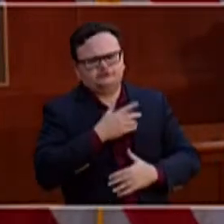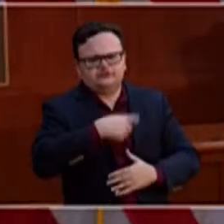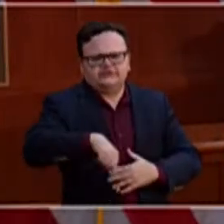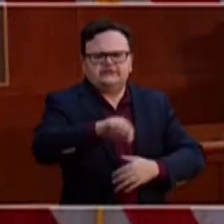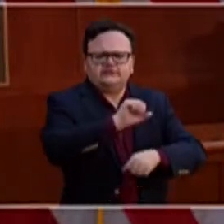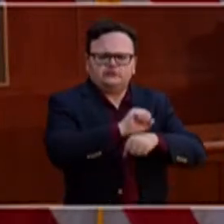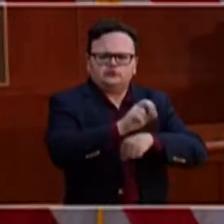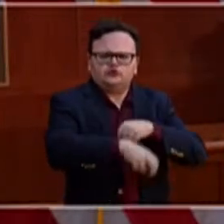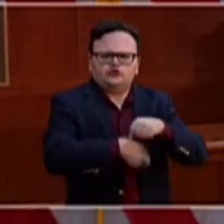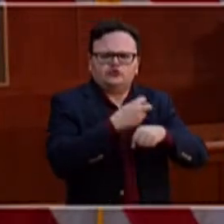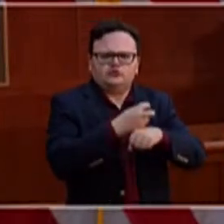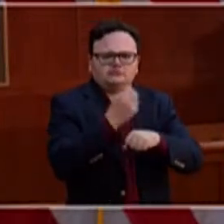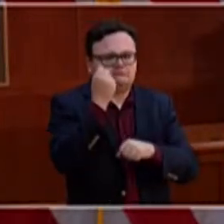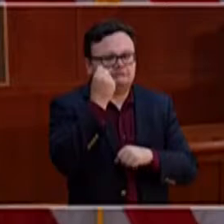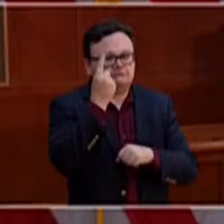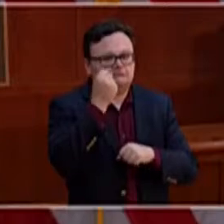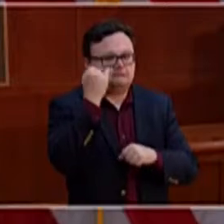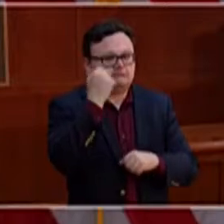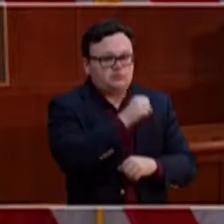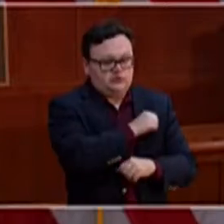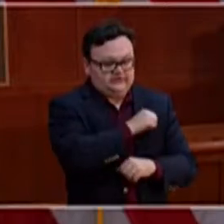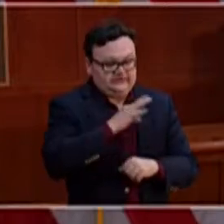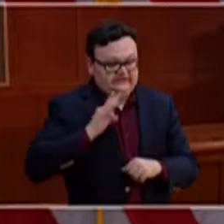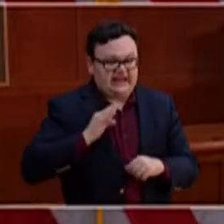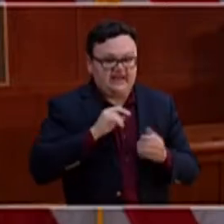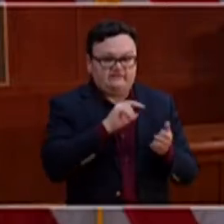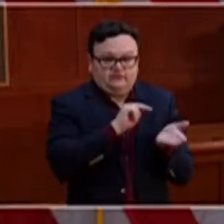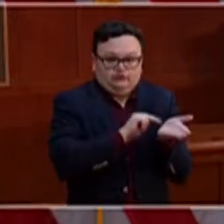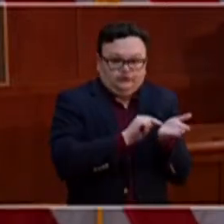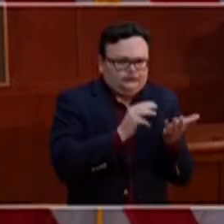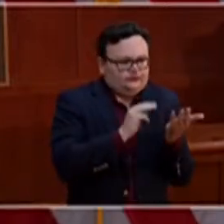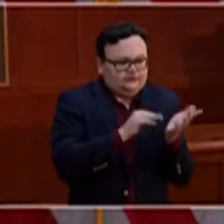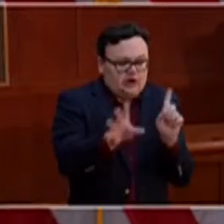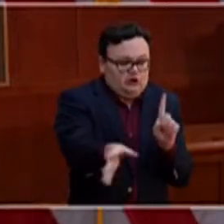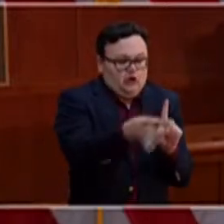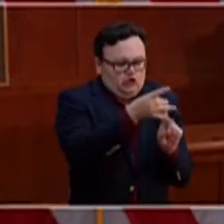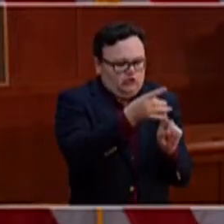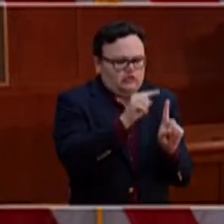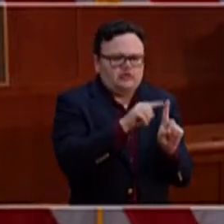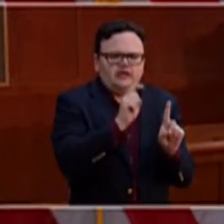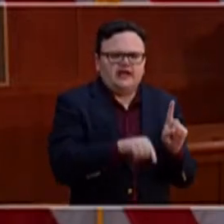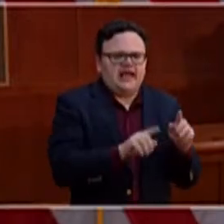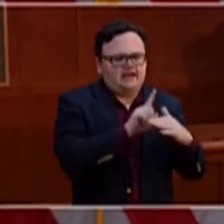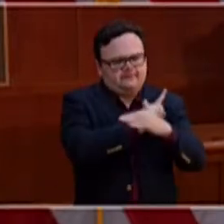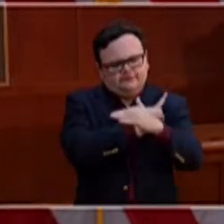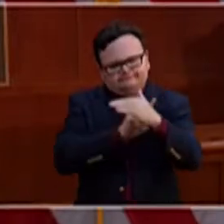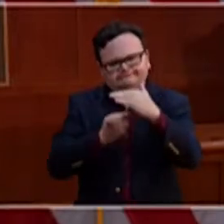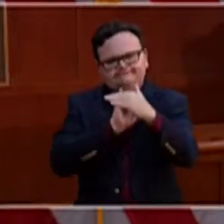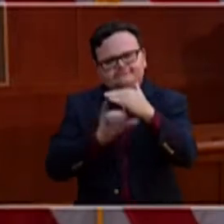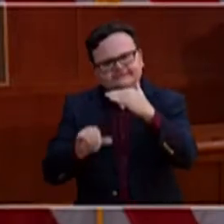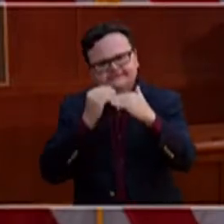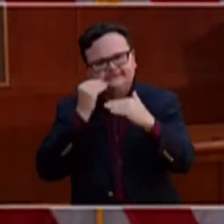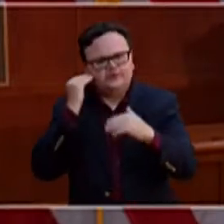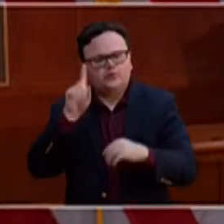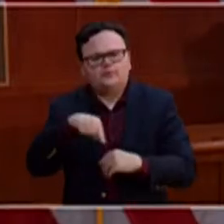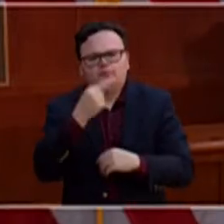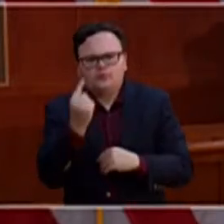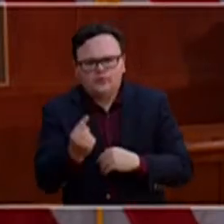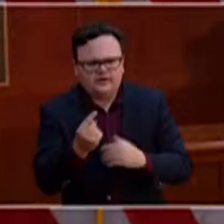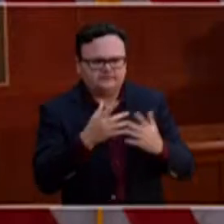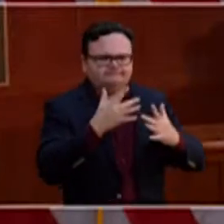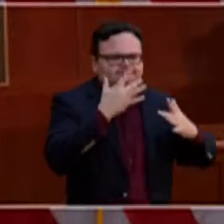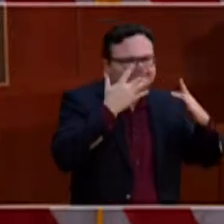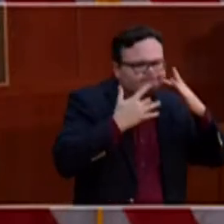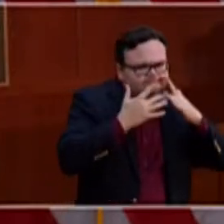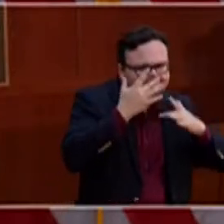if staff get infected, some of them have to be isolated. You can be shorthanded there. And then some of it is just this is usually a